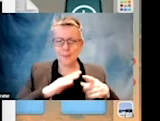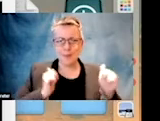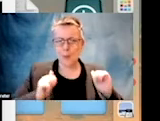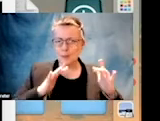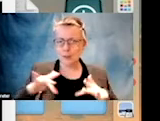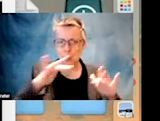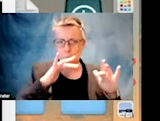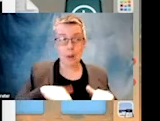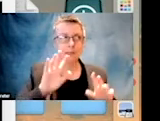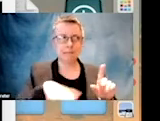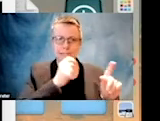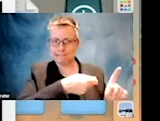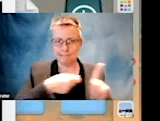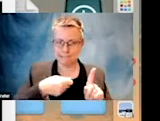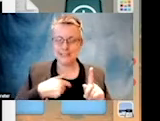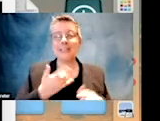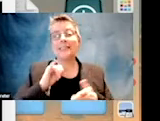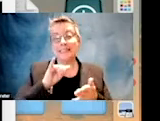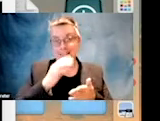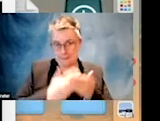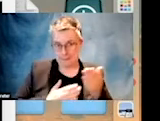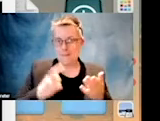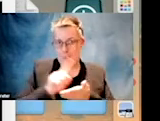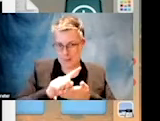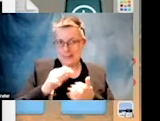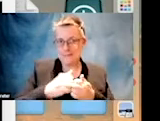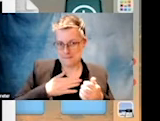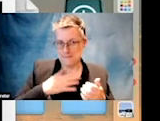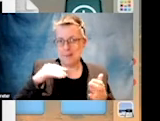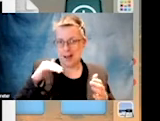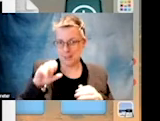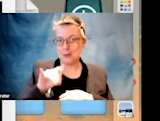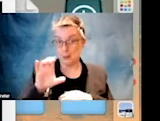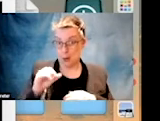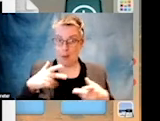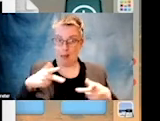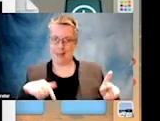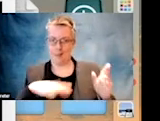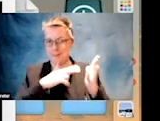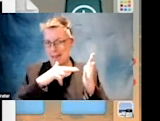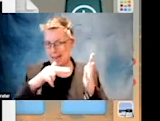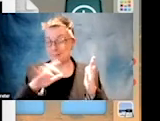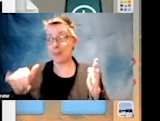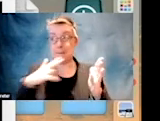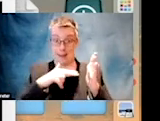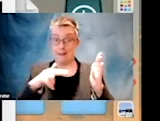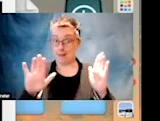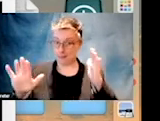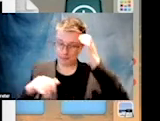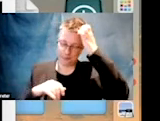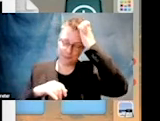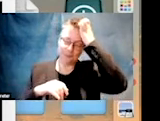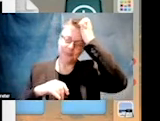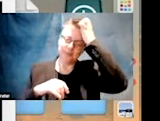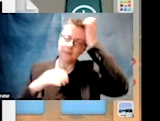tour and spent part of a week in my studio letting me paint her. So this is a painting. And